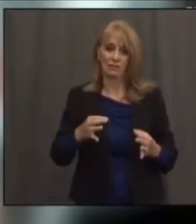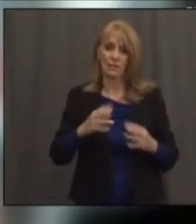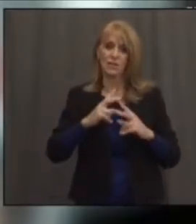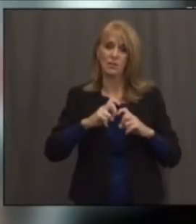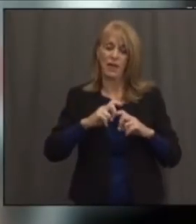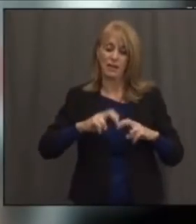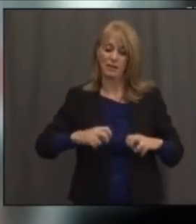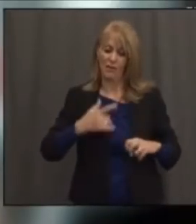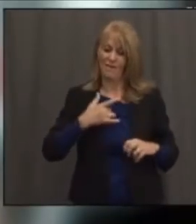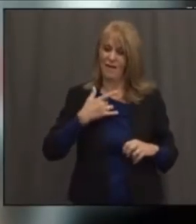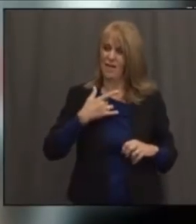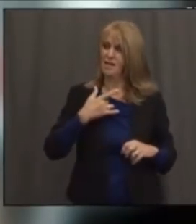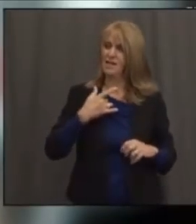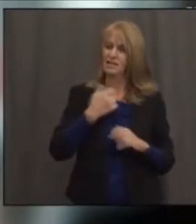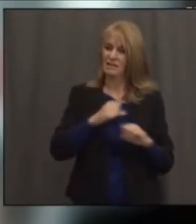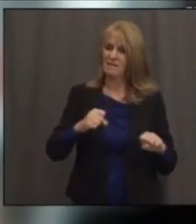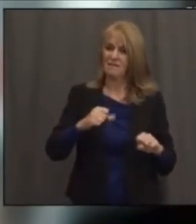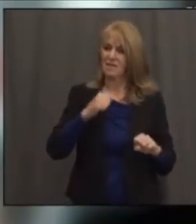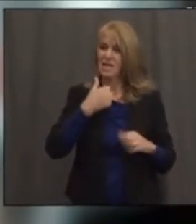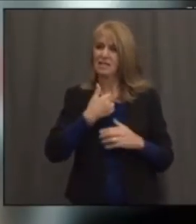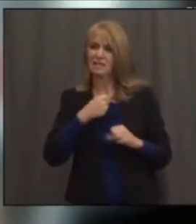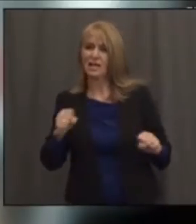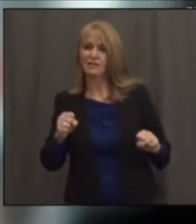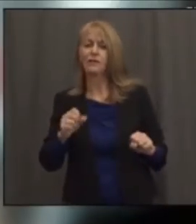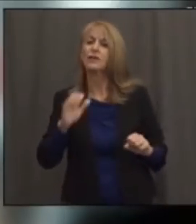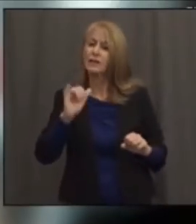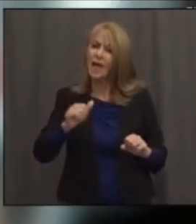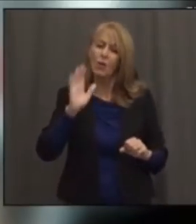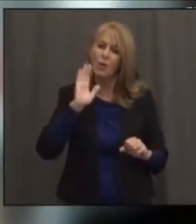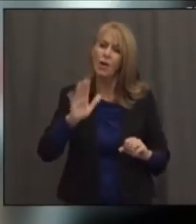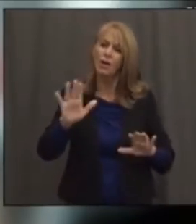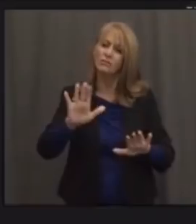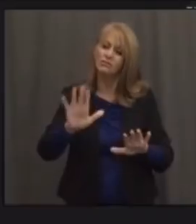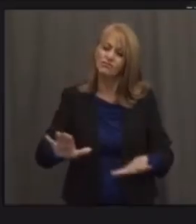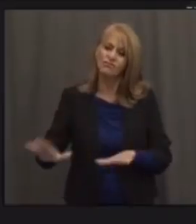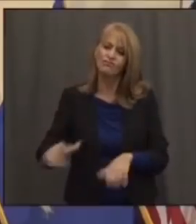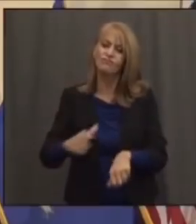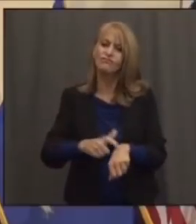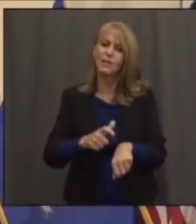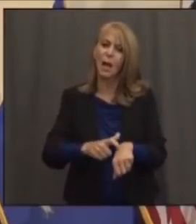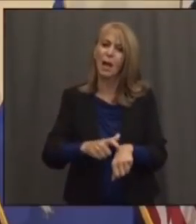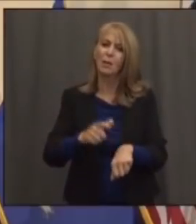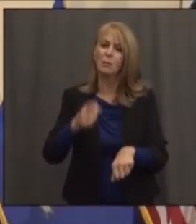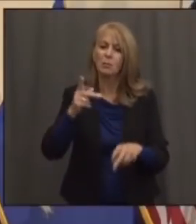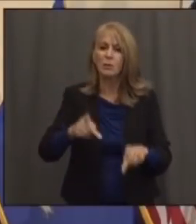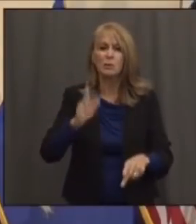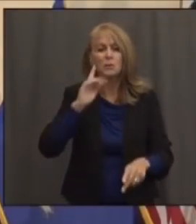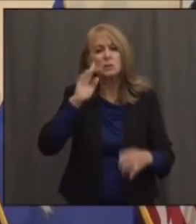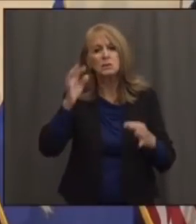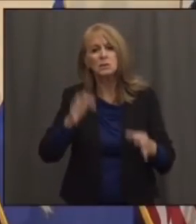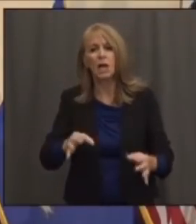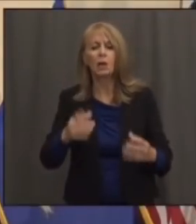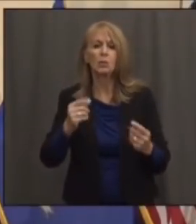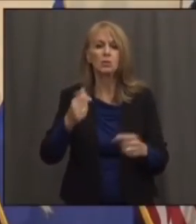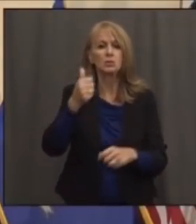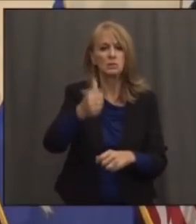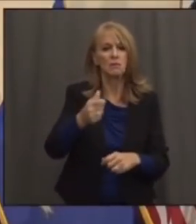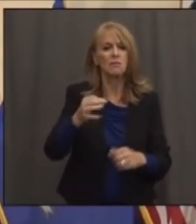of our risk and what we're comfortable with. And that's going to evolve over time. Thank you very much. News 8.